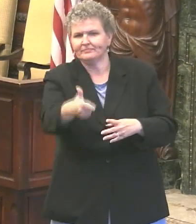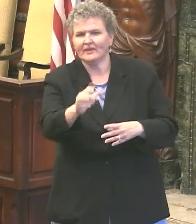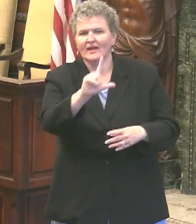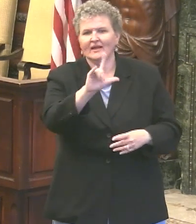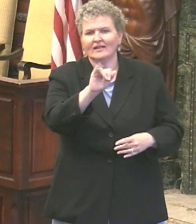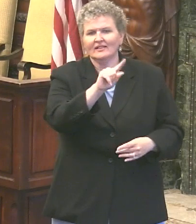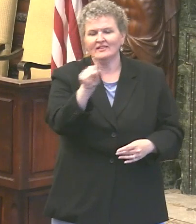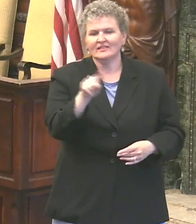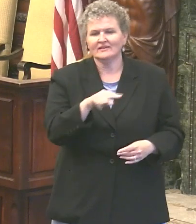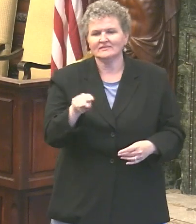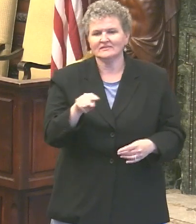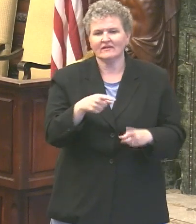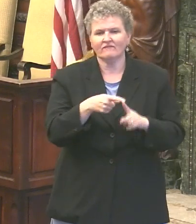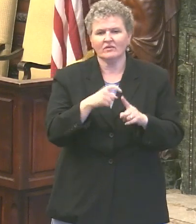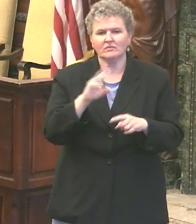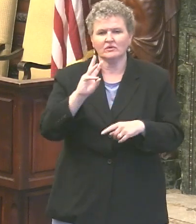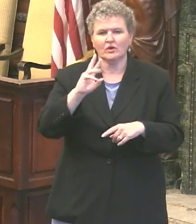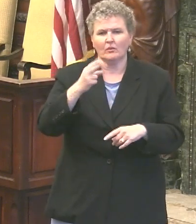WHYY.